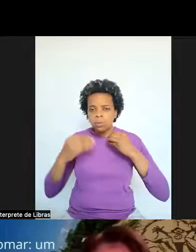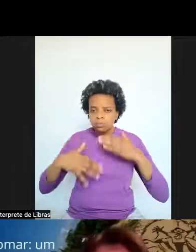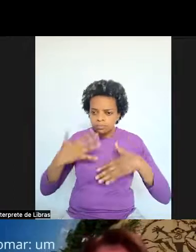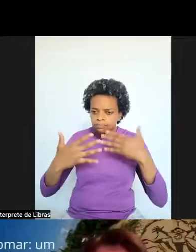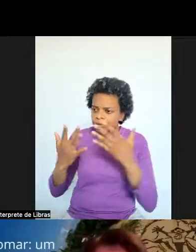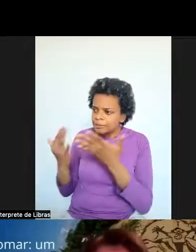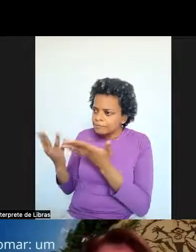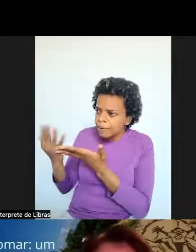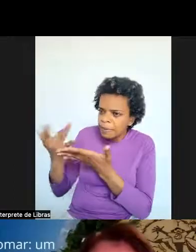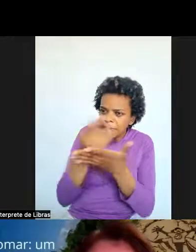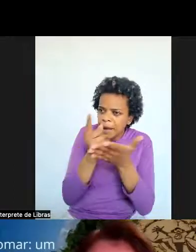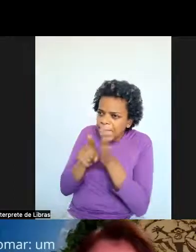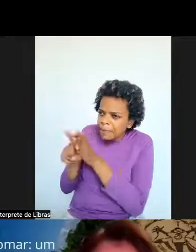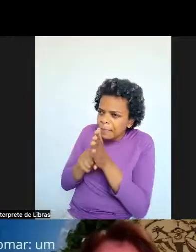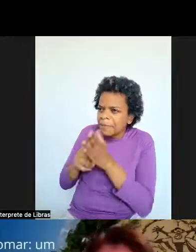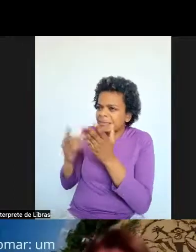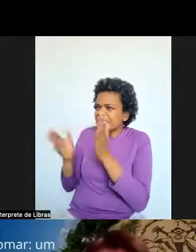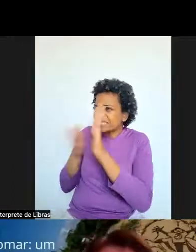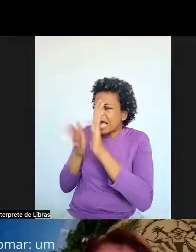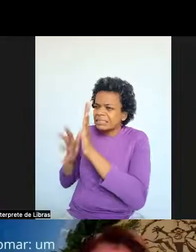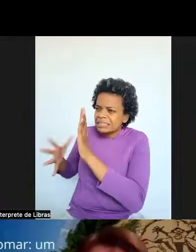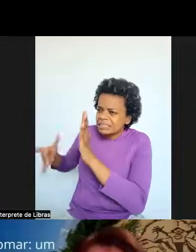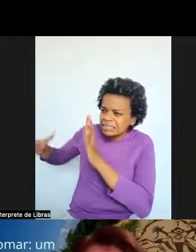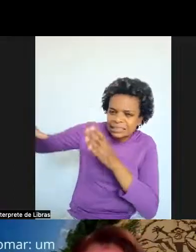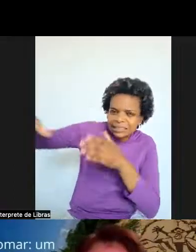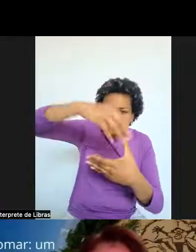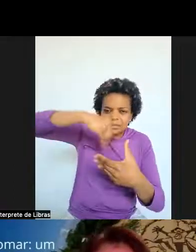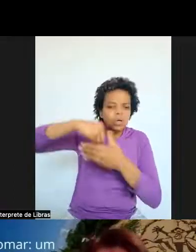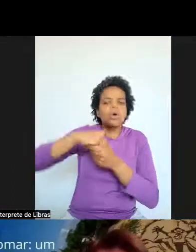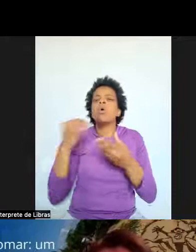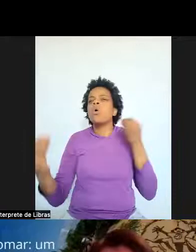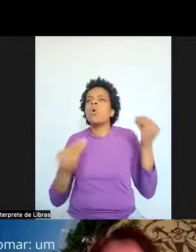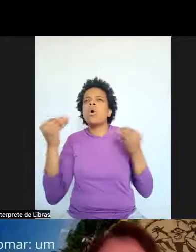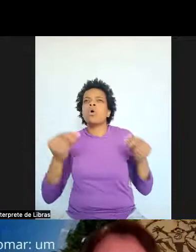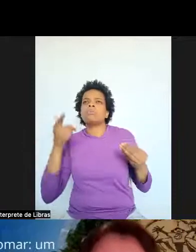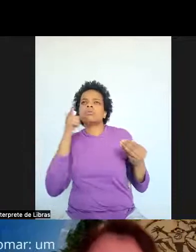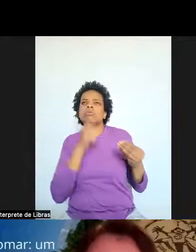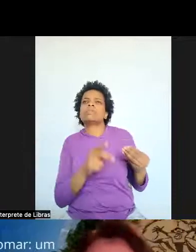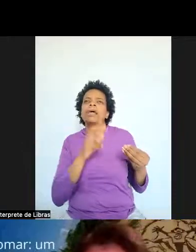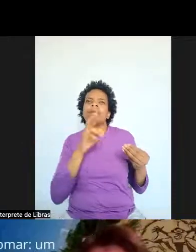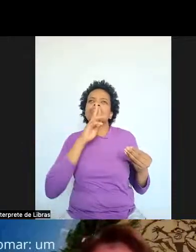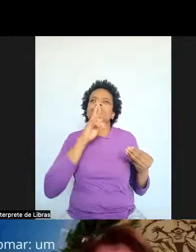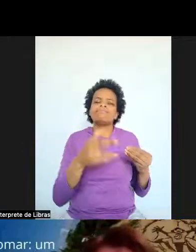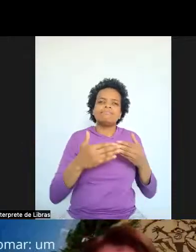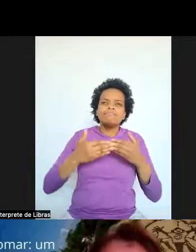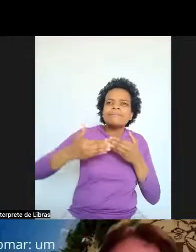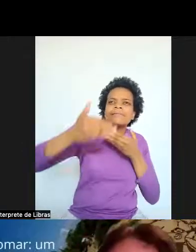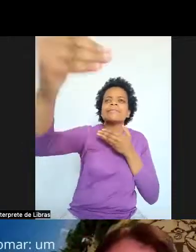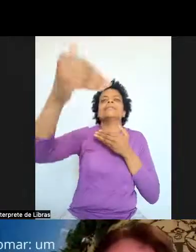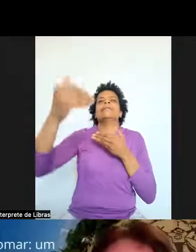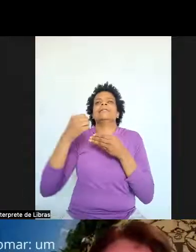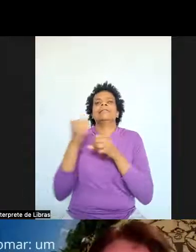So how can we measure our impact? How do you know over time that our